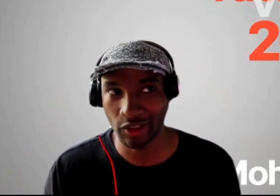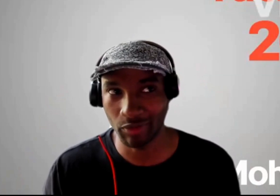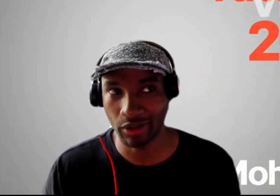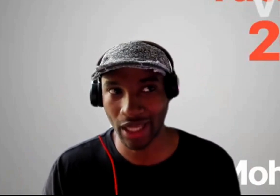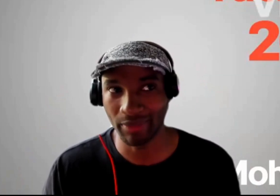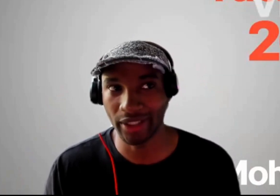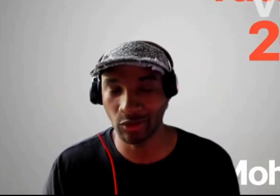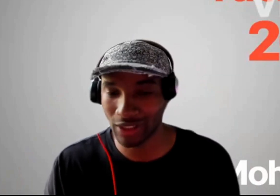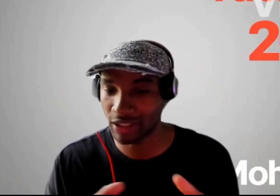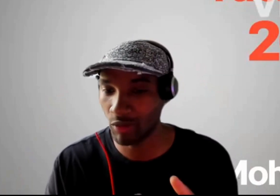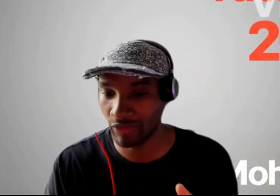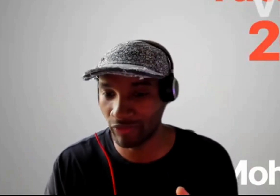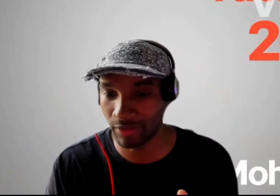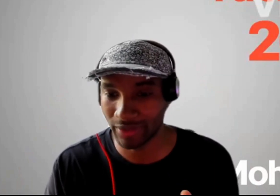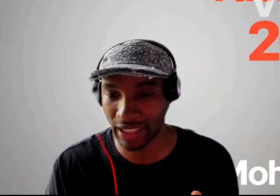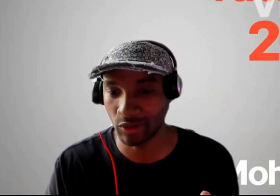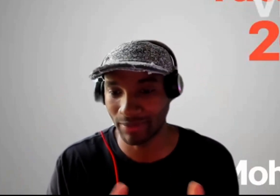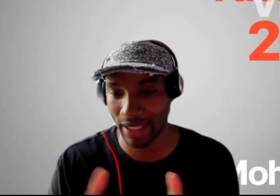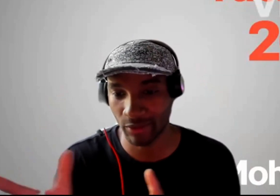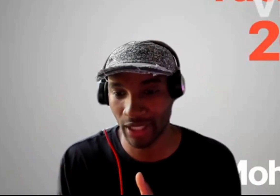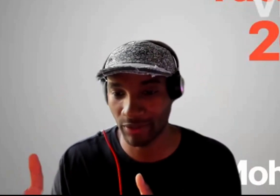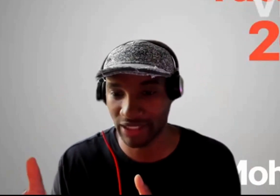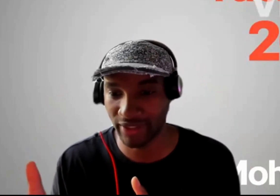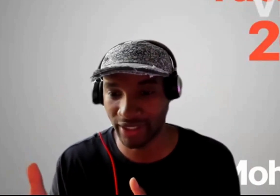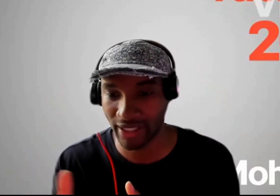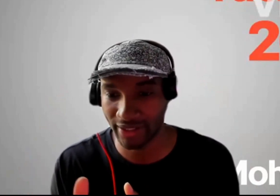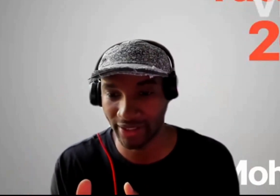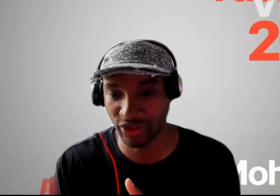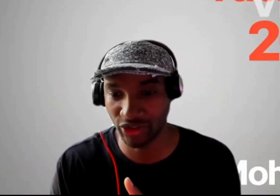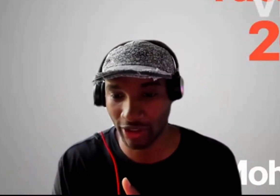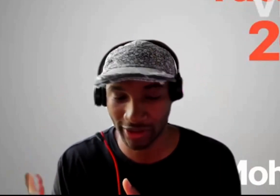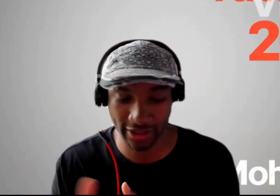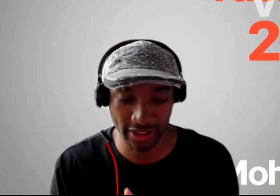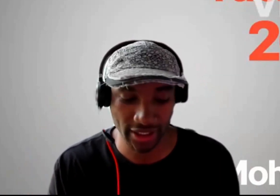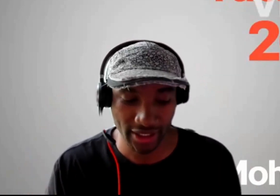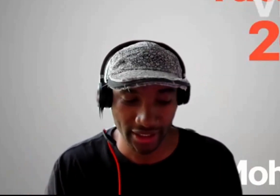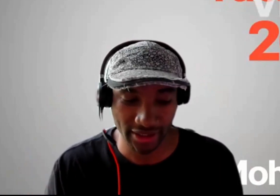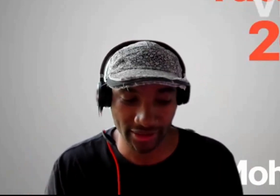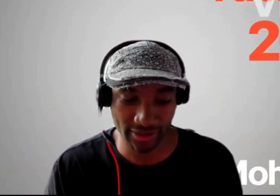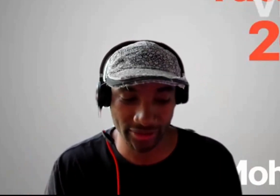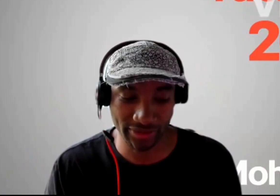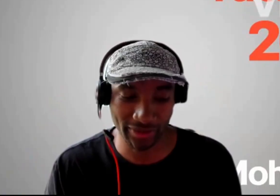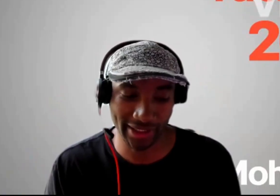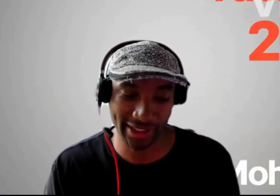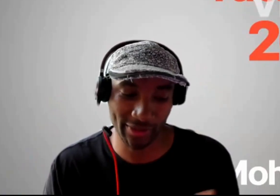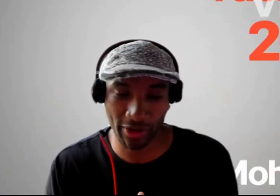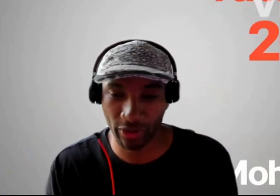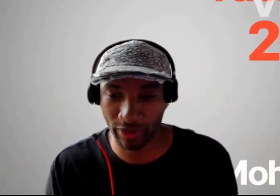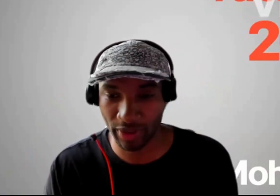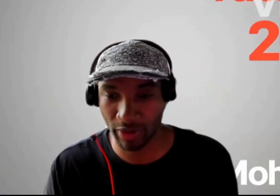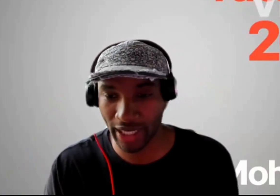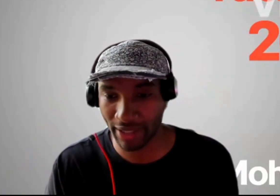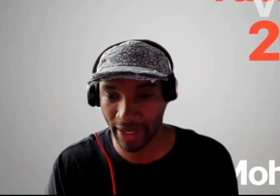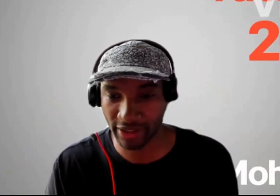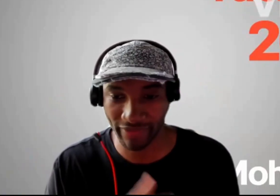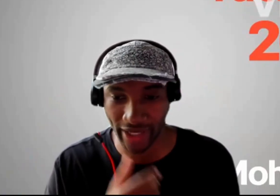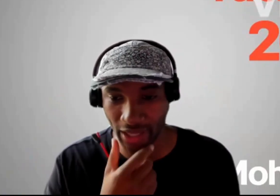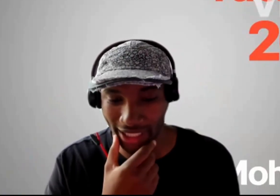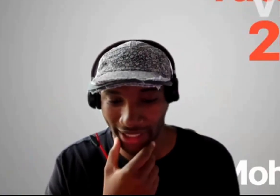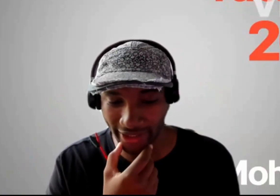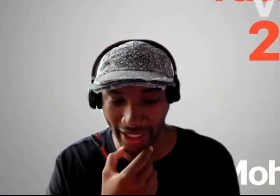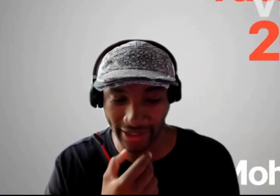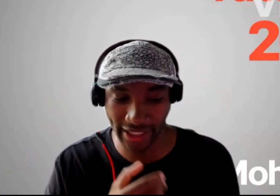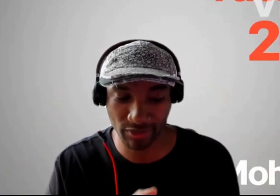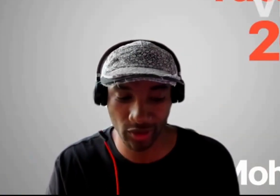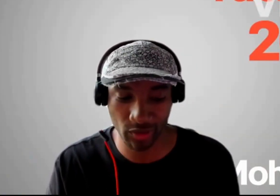the principal, I mean, it was a small firm. That was back when I was living in Charleston. So there were only people like myself, and I